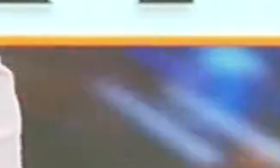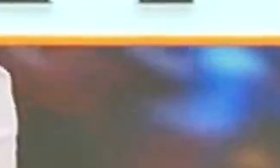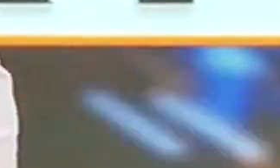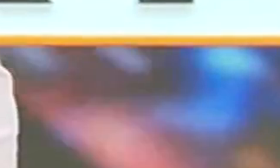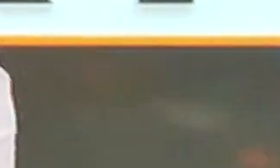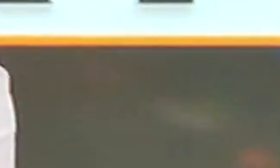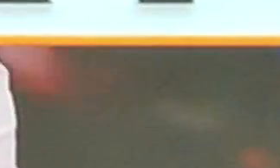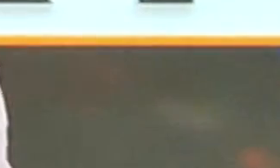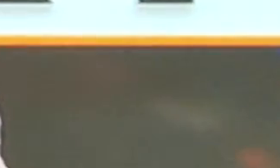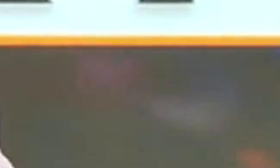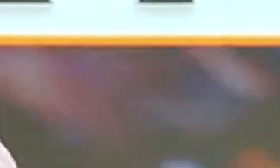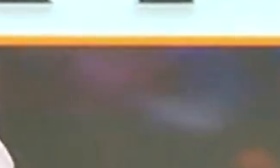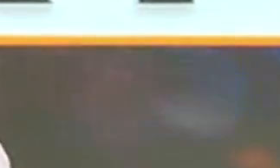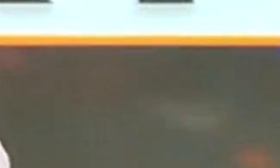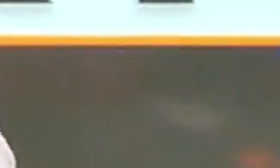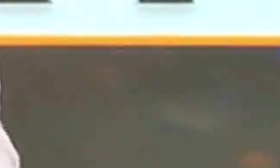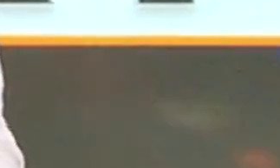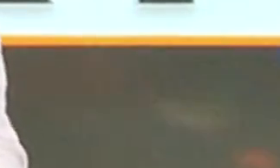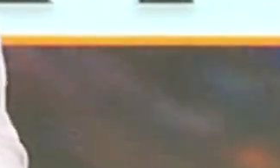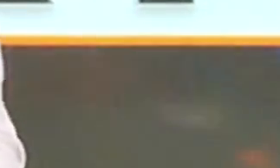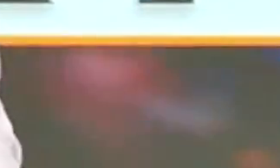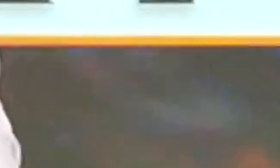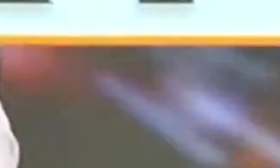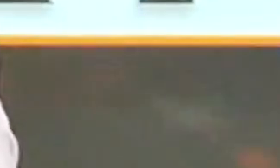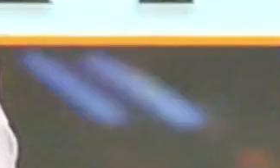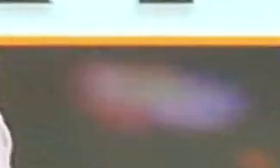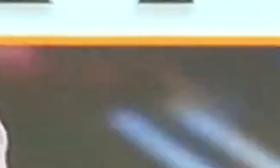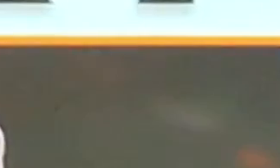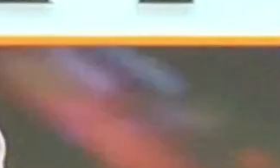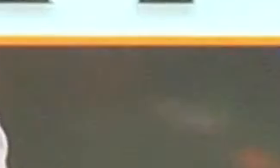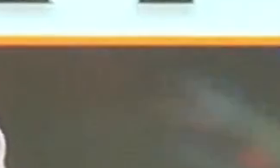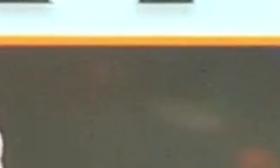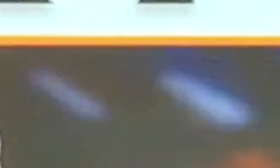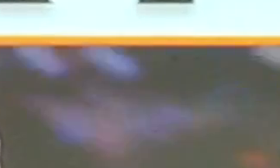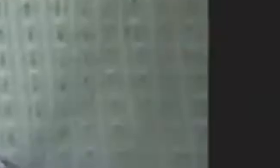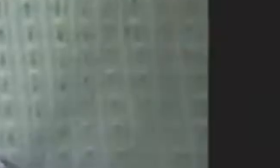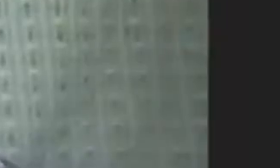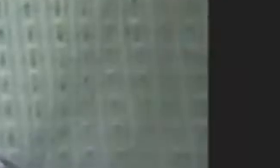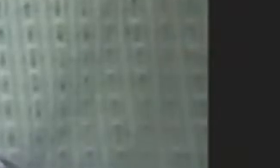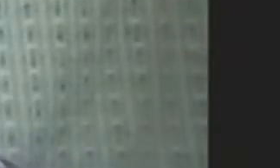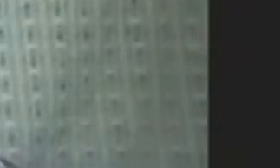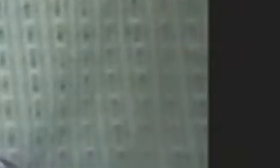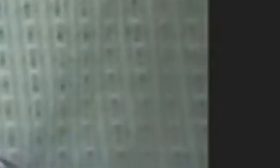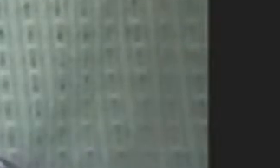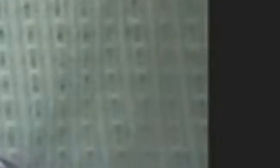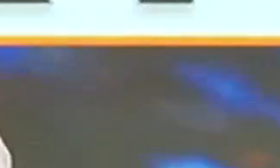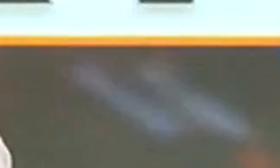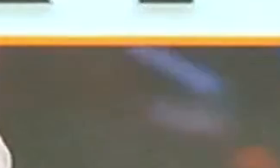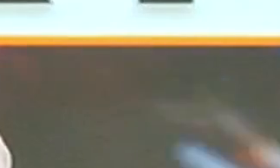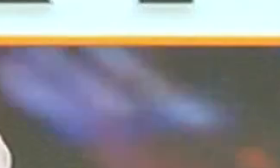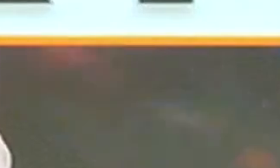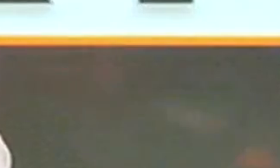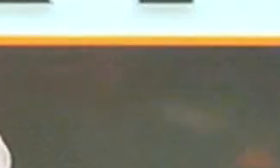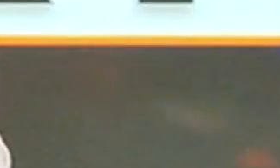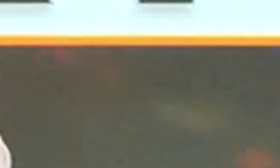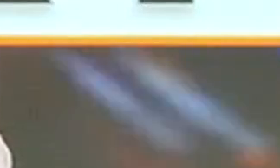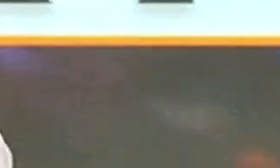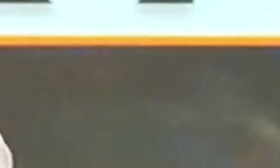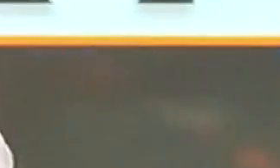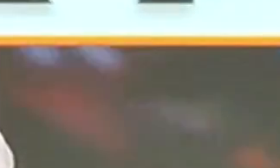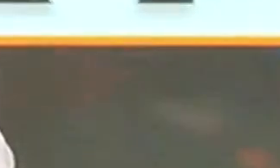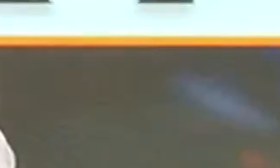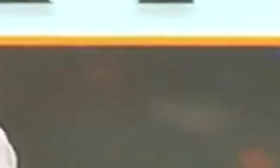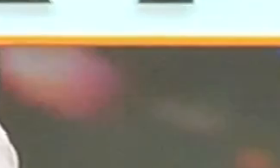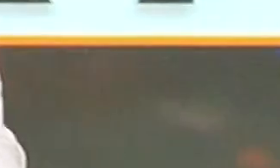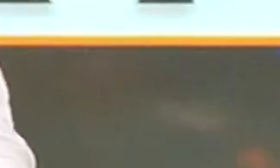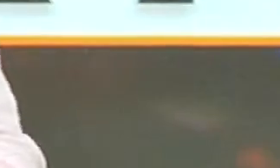Kinyagi, a coordinator, National IDP Network, is also joining us from Eldoret. Thank you all for making time. And Reverend Kobi, I'll start with you on